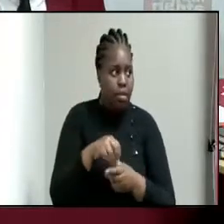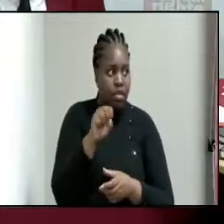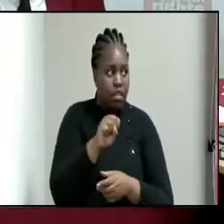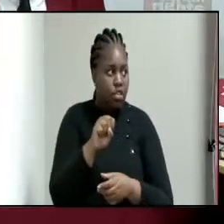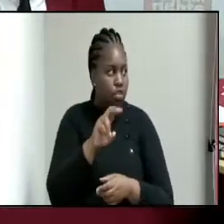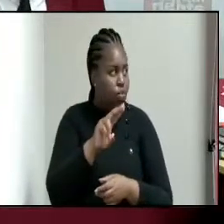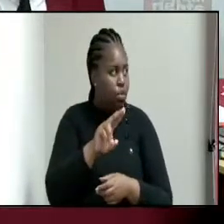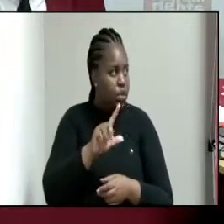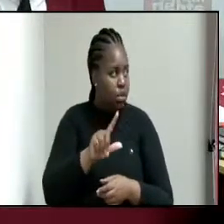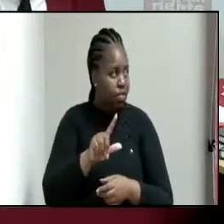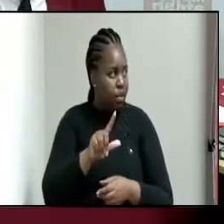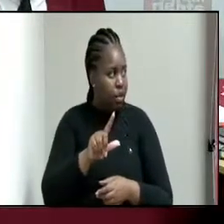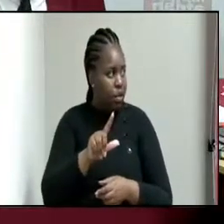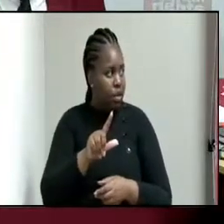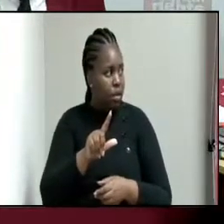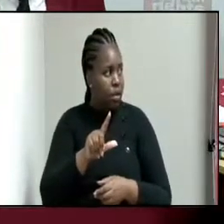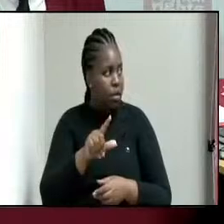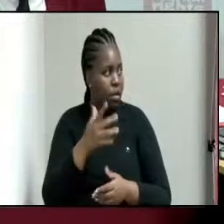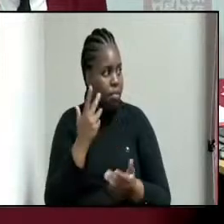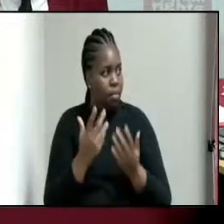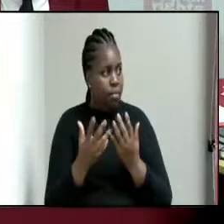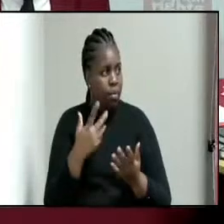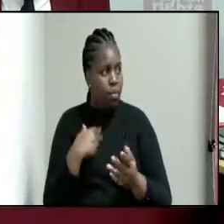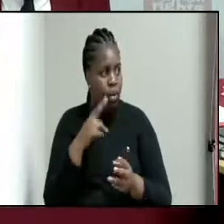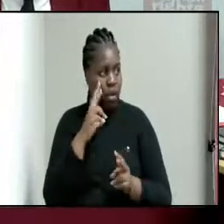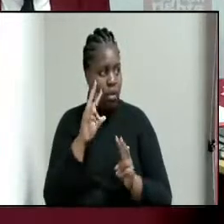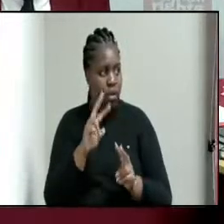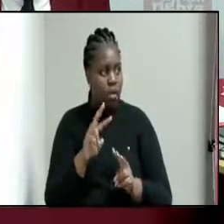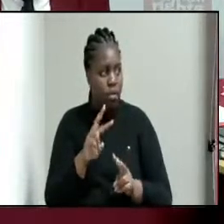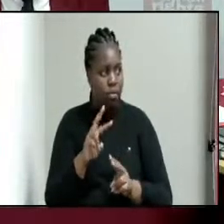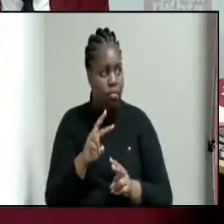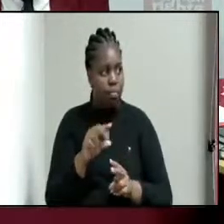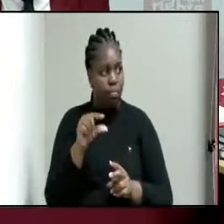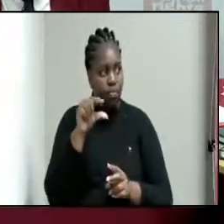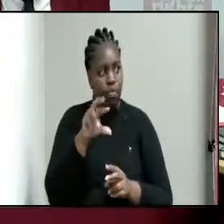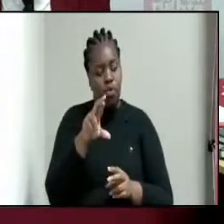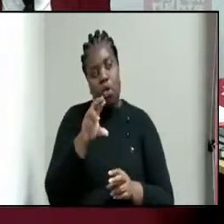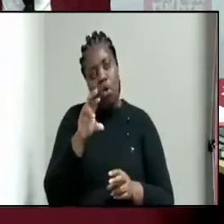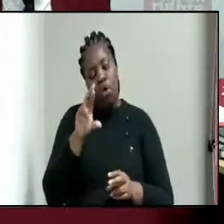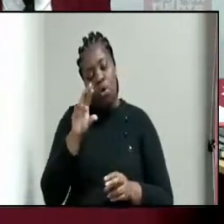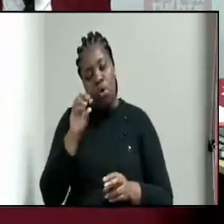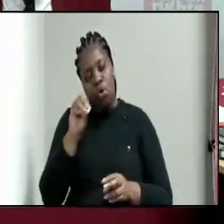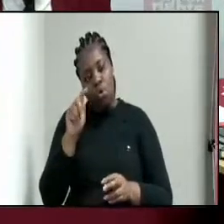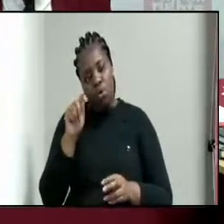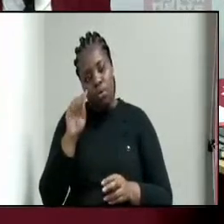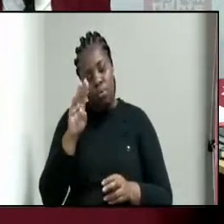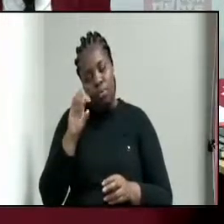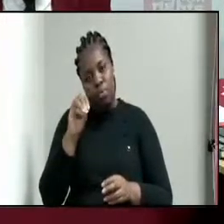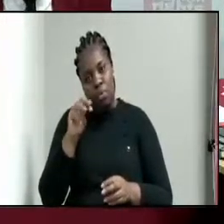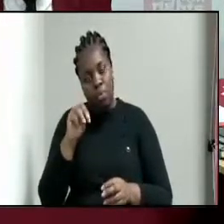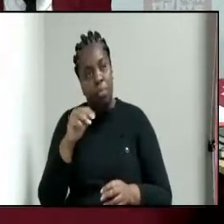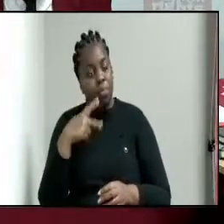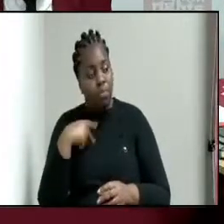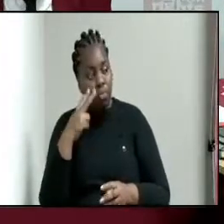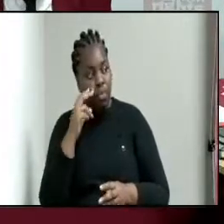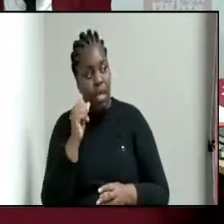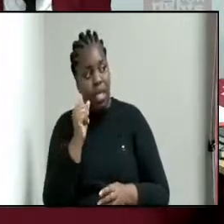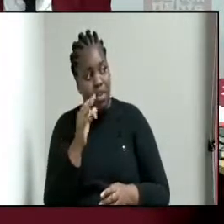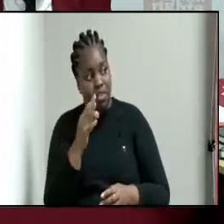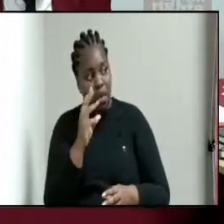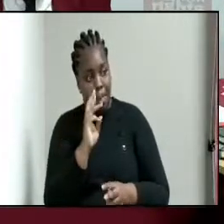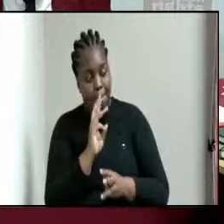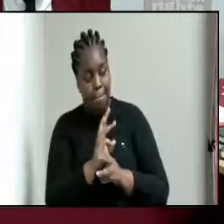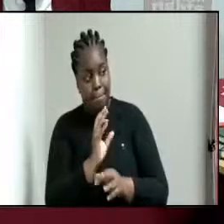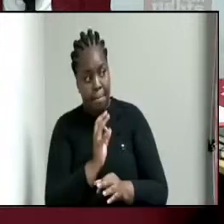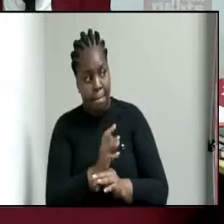Section 27. And maybe if we look at the Grootboom decision to say that, you know, if parents are not able